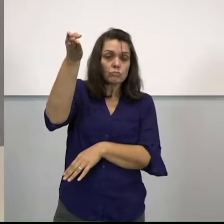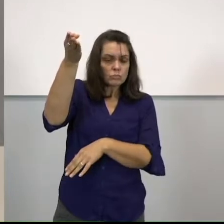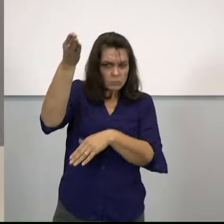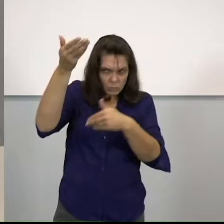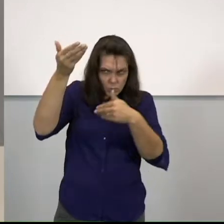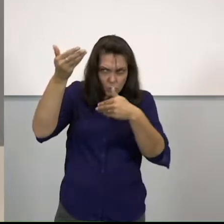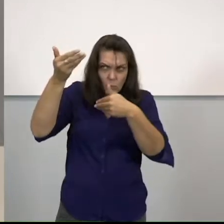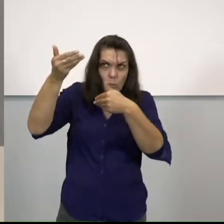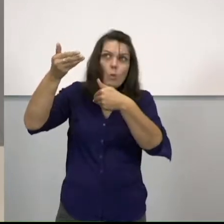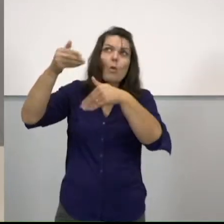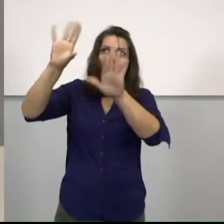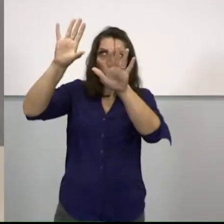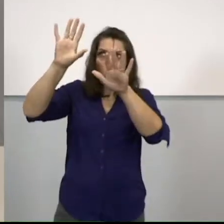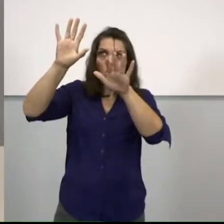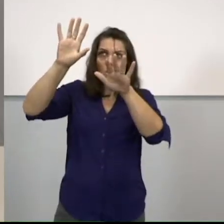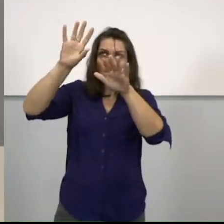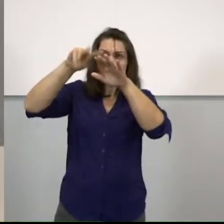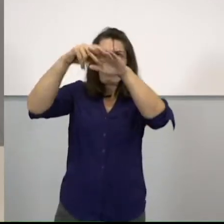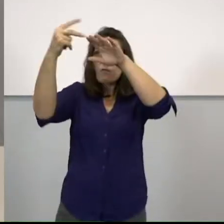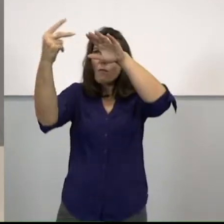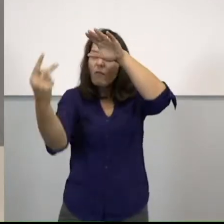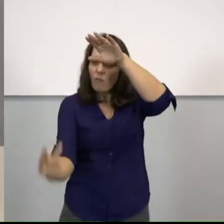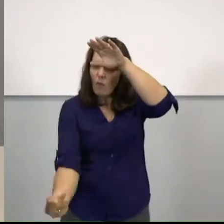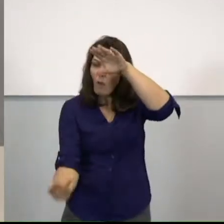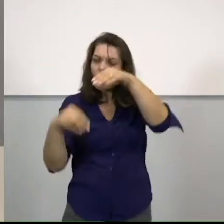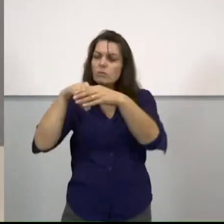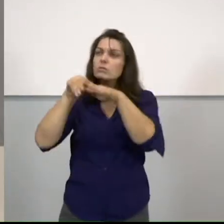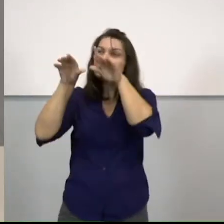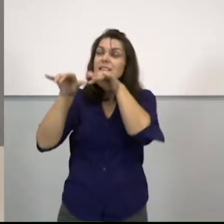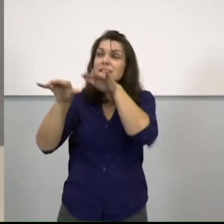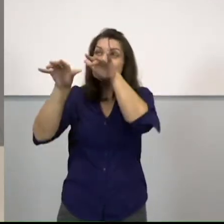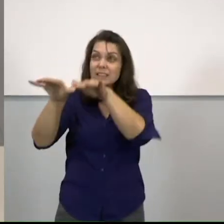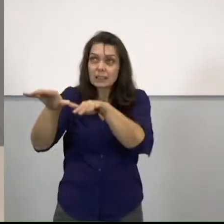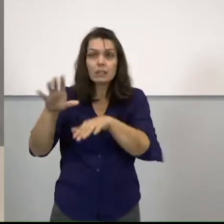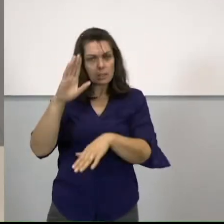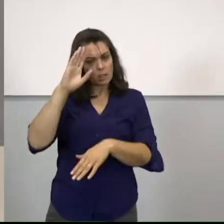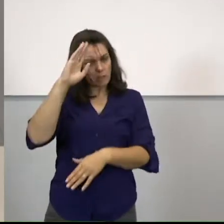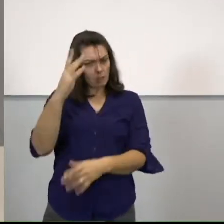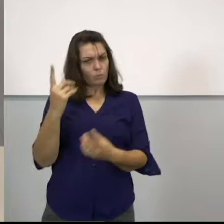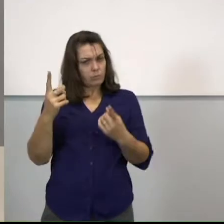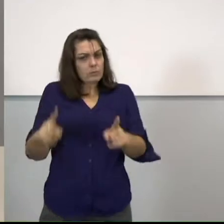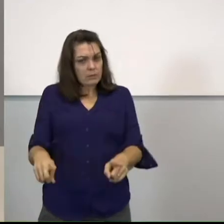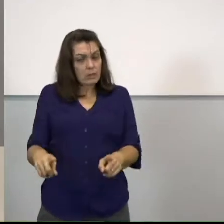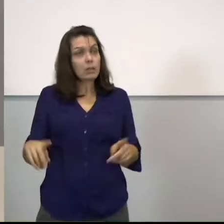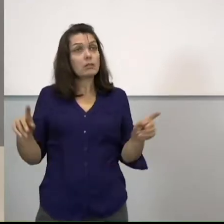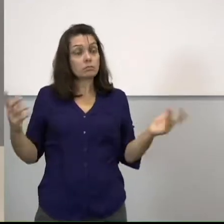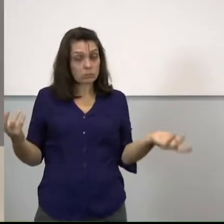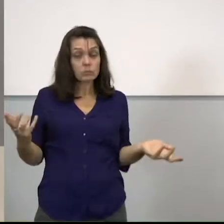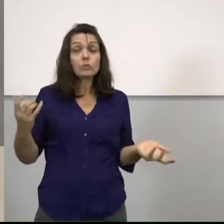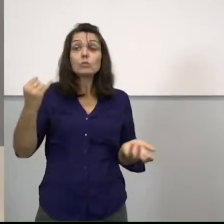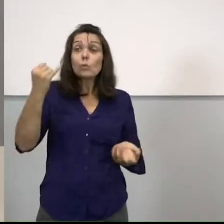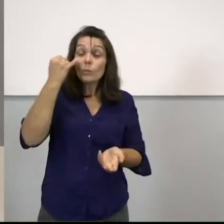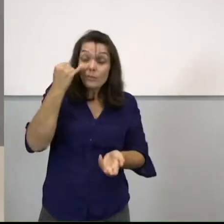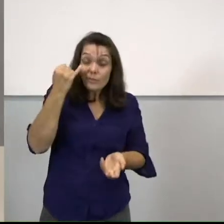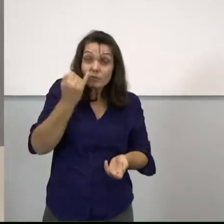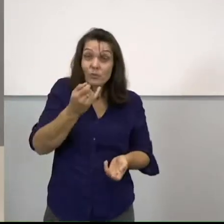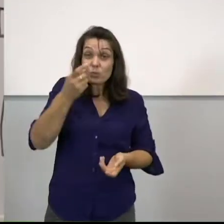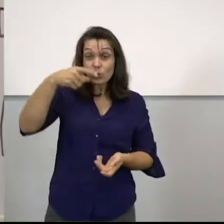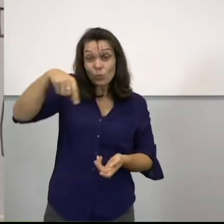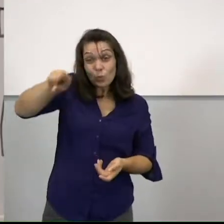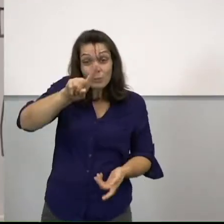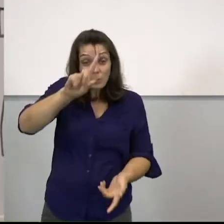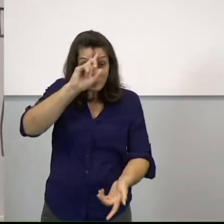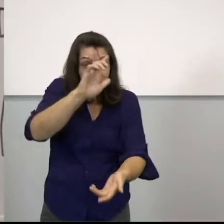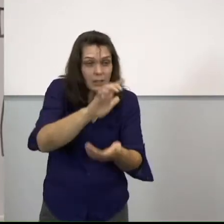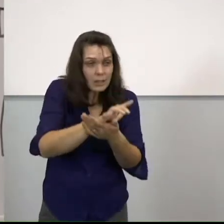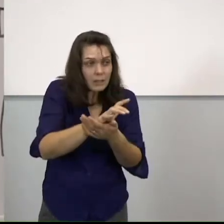go throw yourself into the sea and it will be done. If you believe,